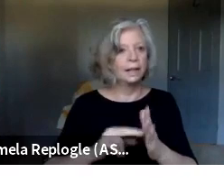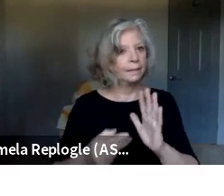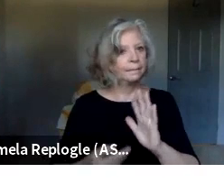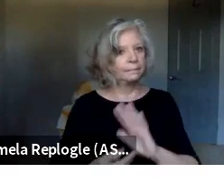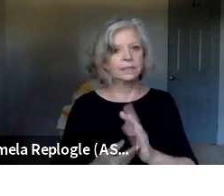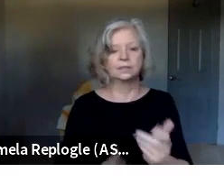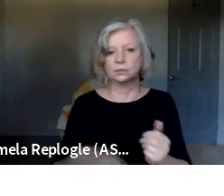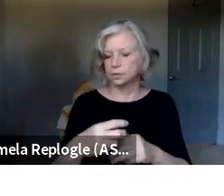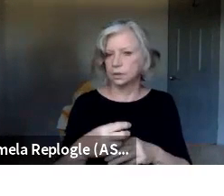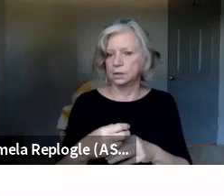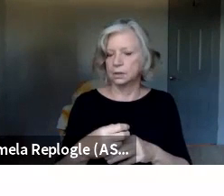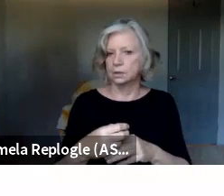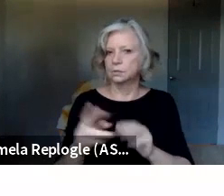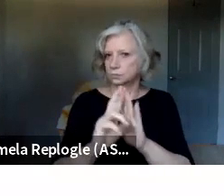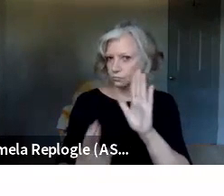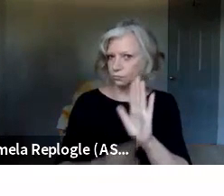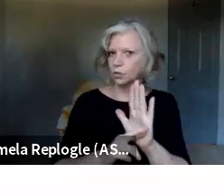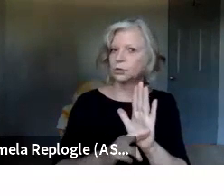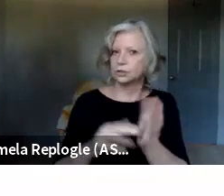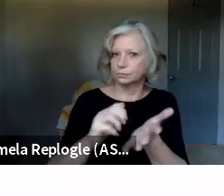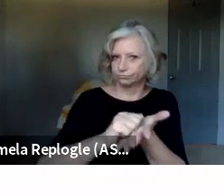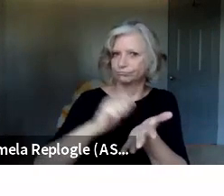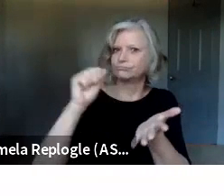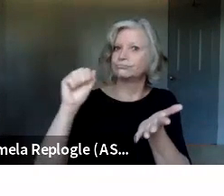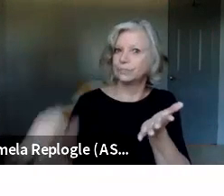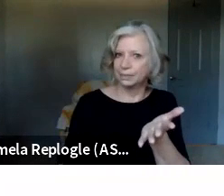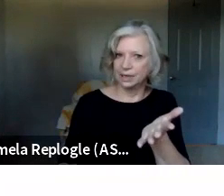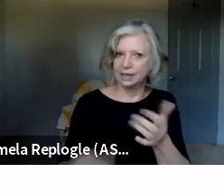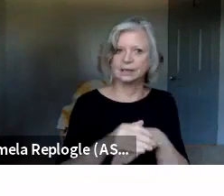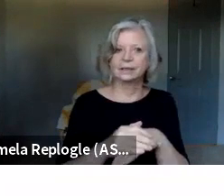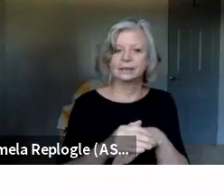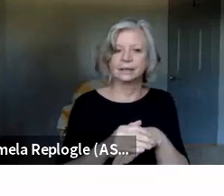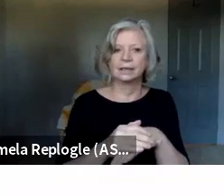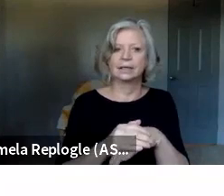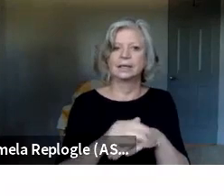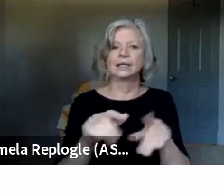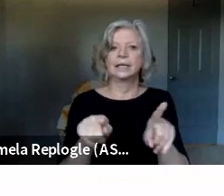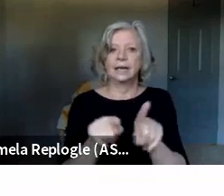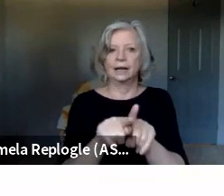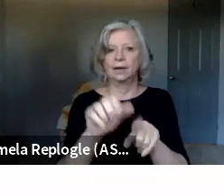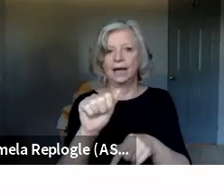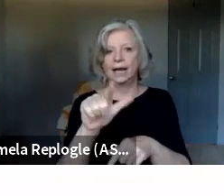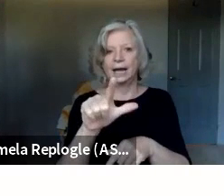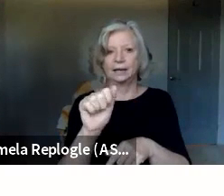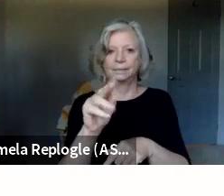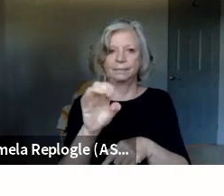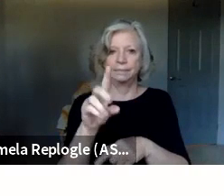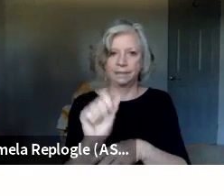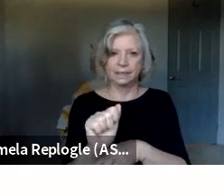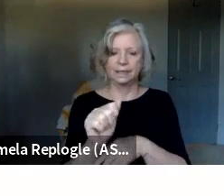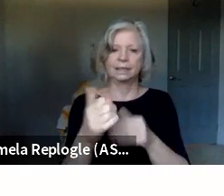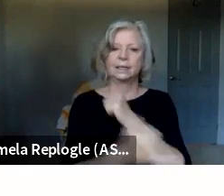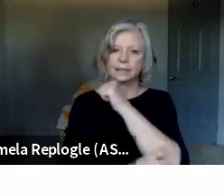And both Alameda County and the city of Berkeley are fully aligned with the state on that lifting of the